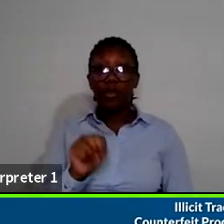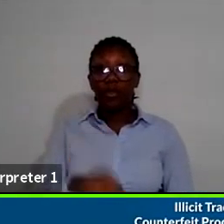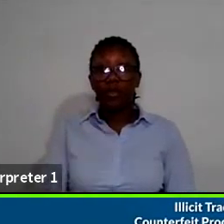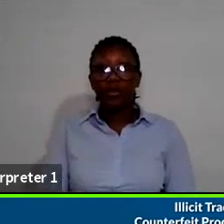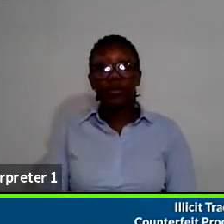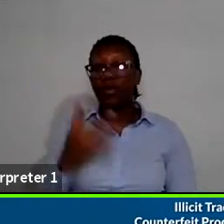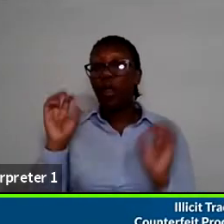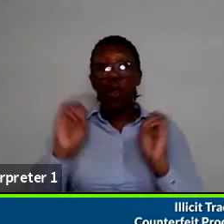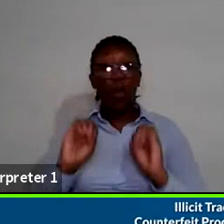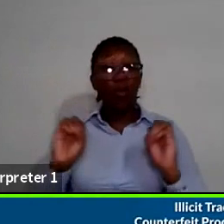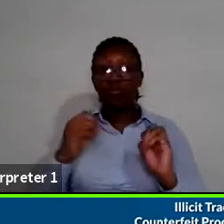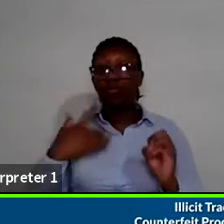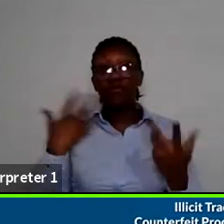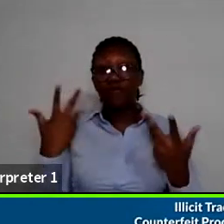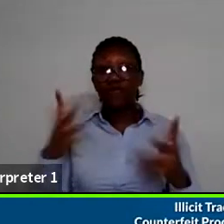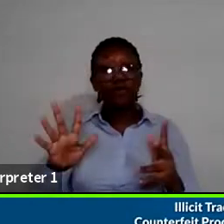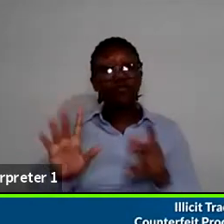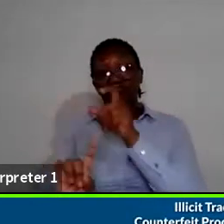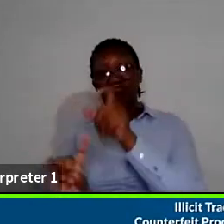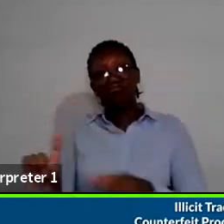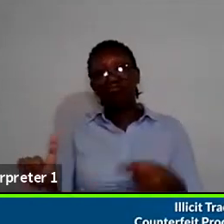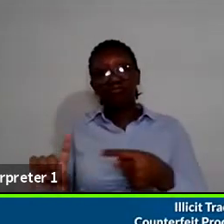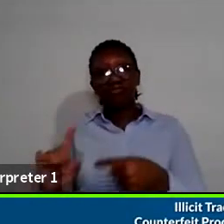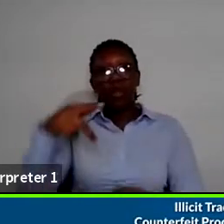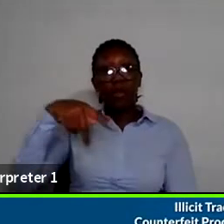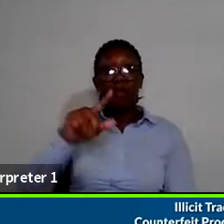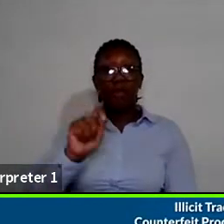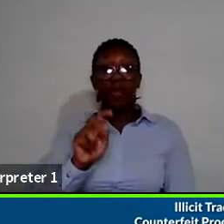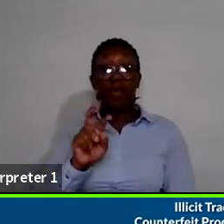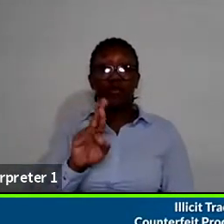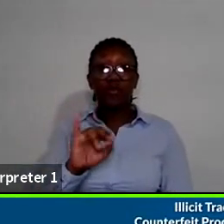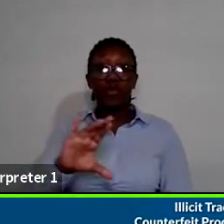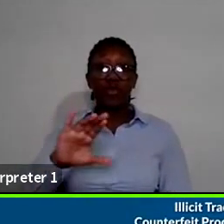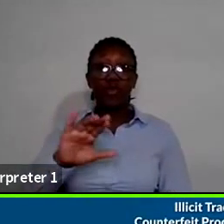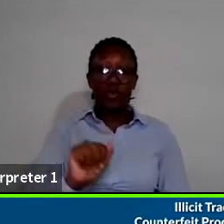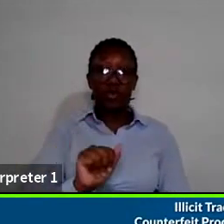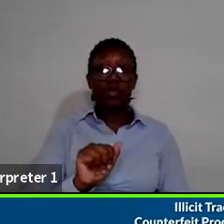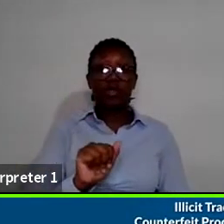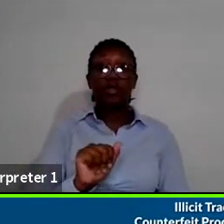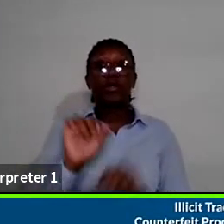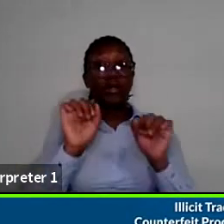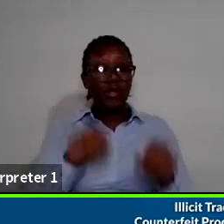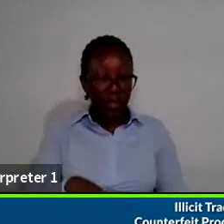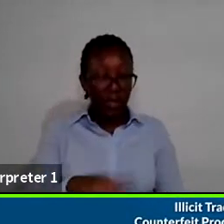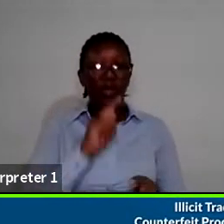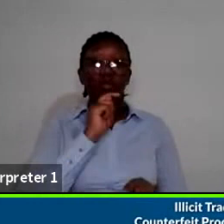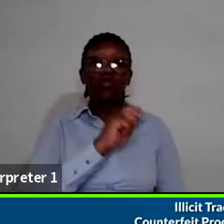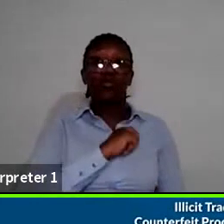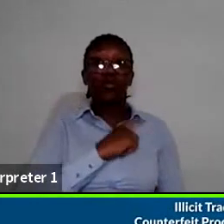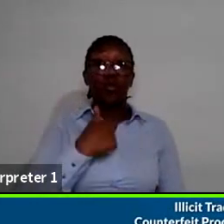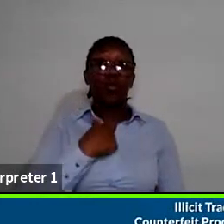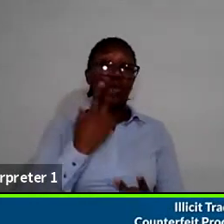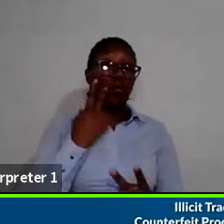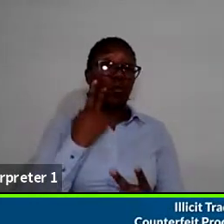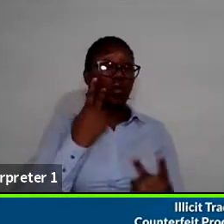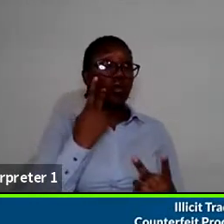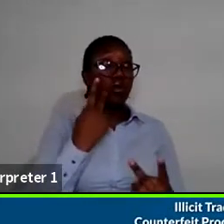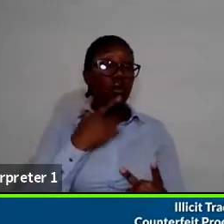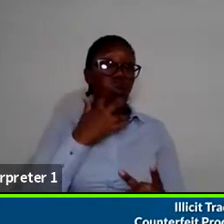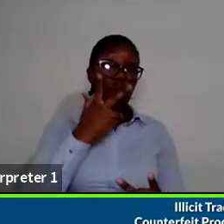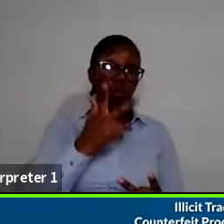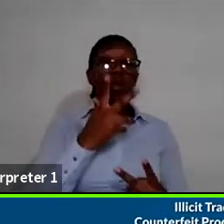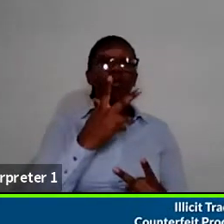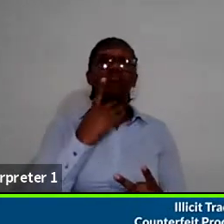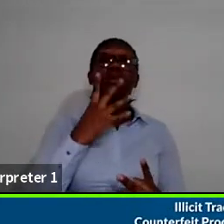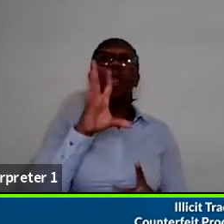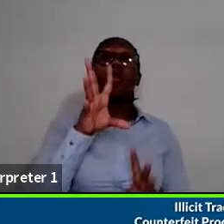No, I think Patricia's covered it, Kumani. The fact is that we are looking into the technology and we are making